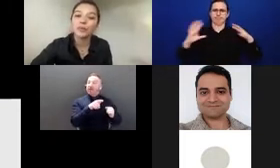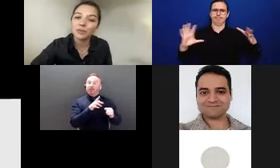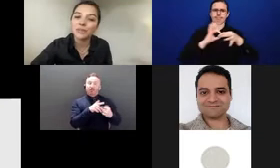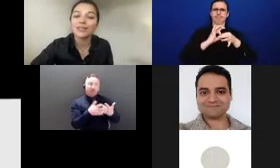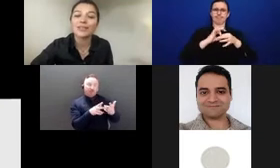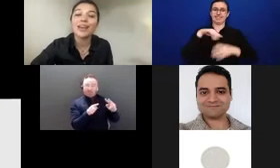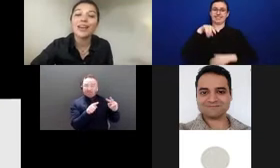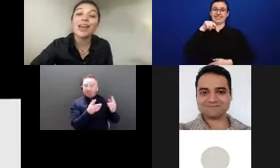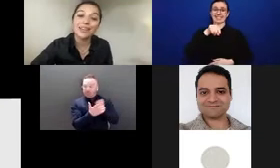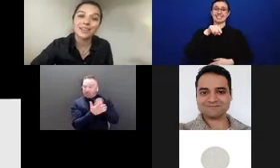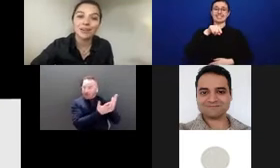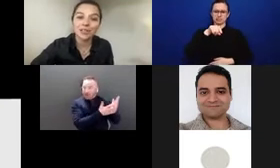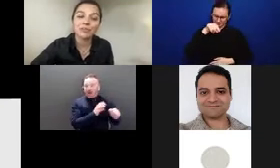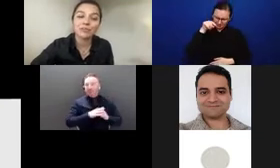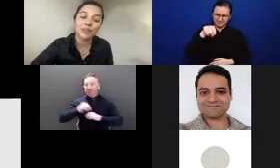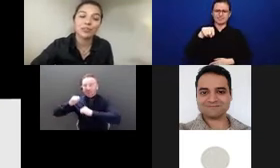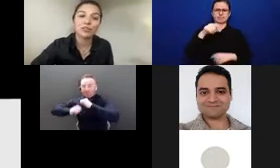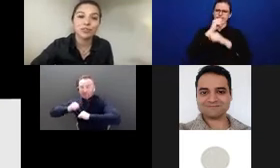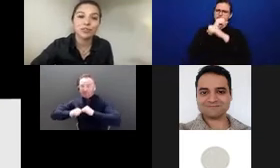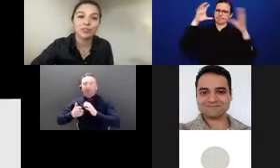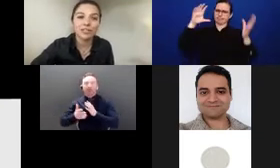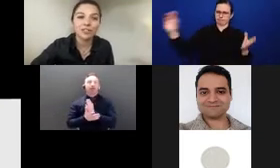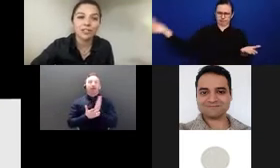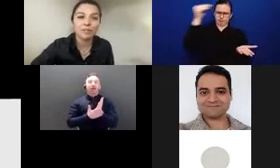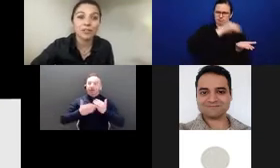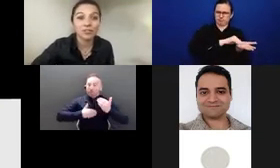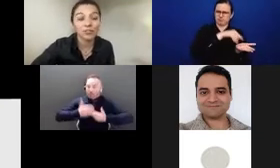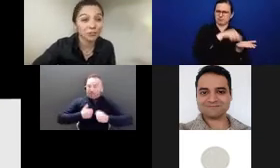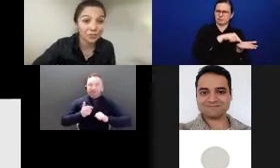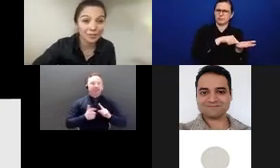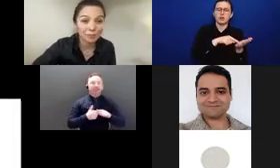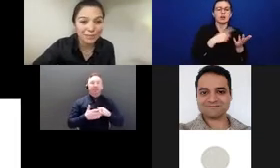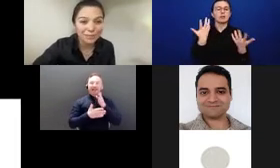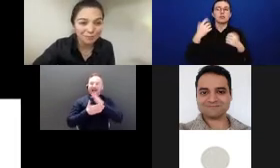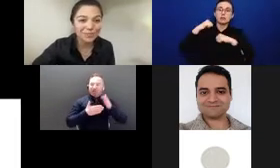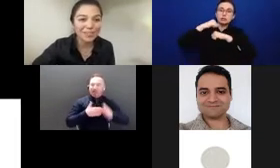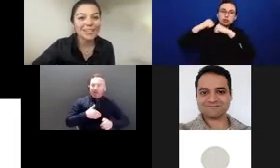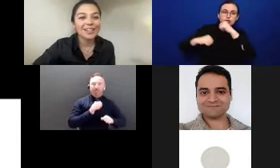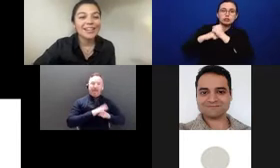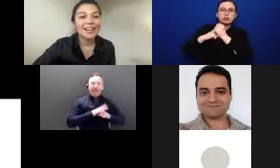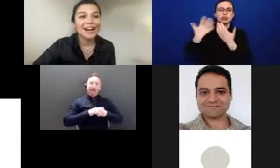the process, and the outcomes related to the implementation and monitoring of the CRPD.